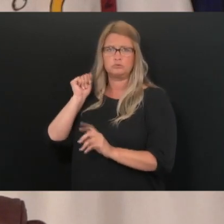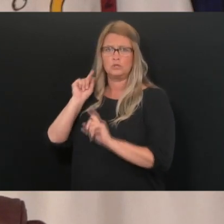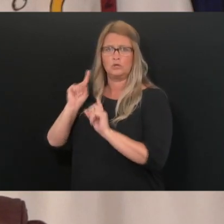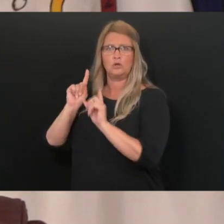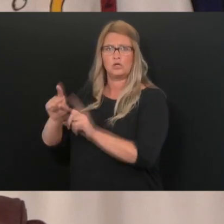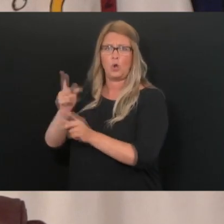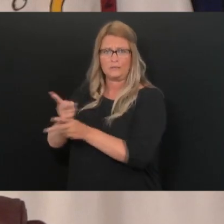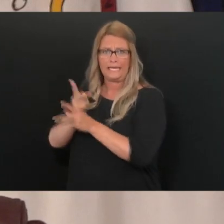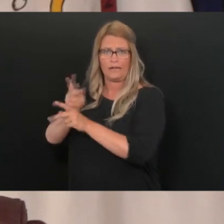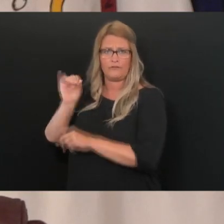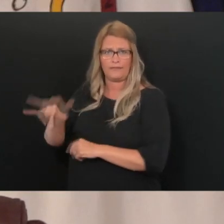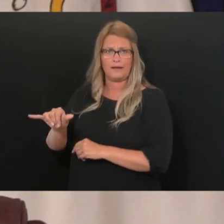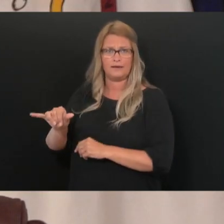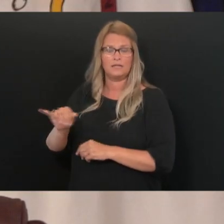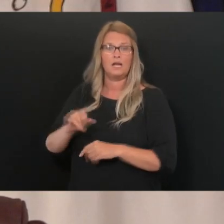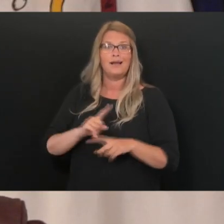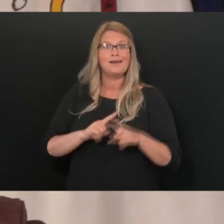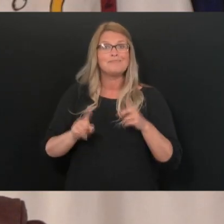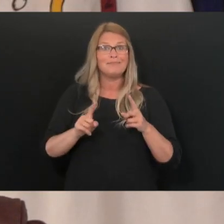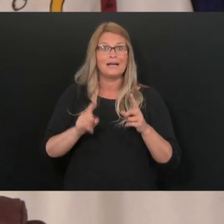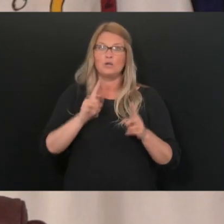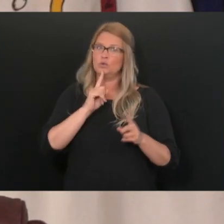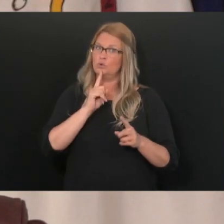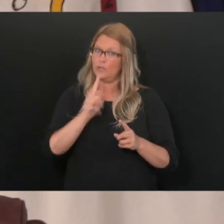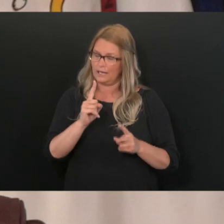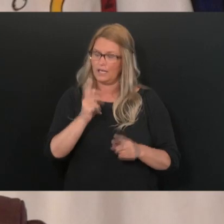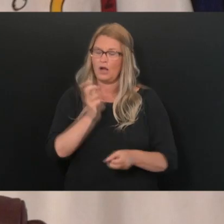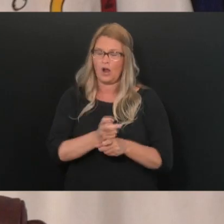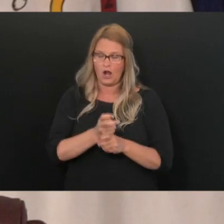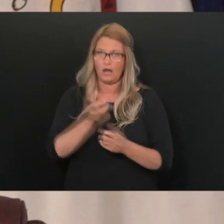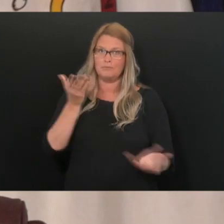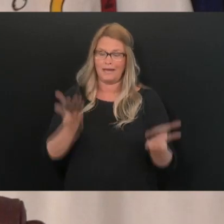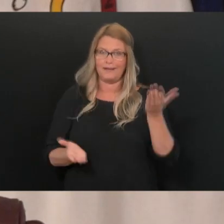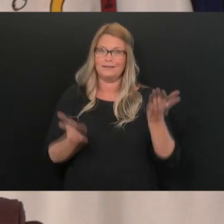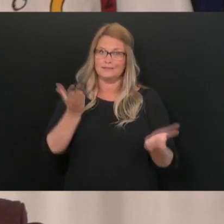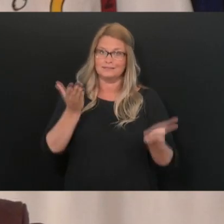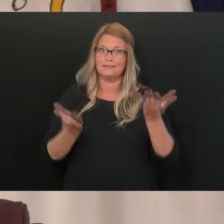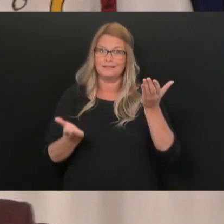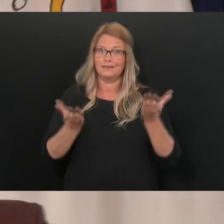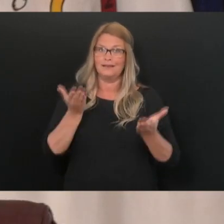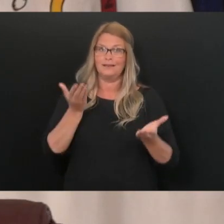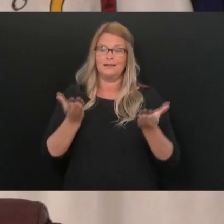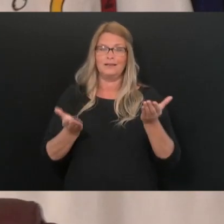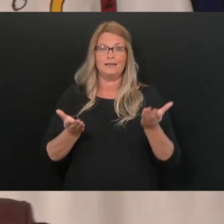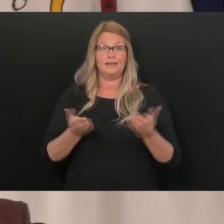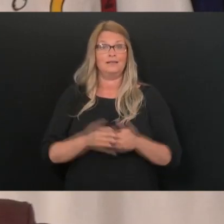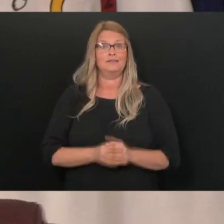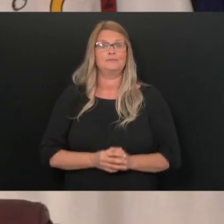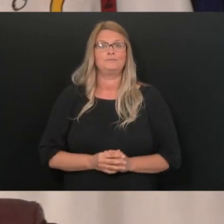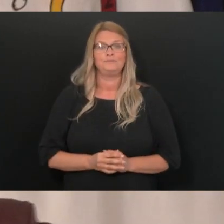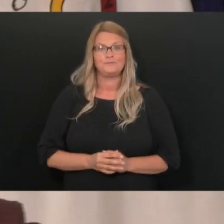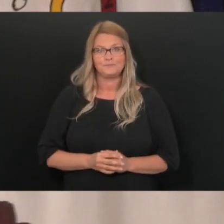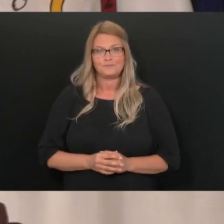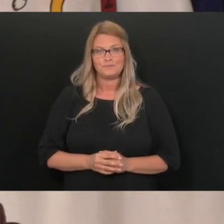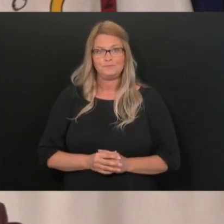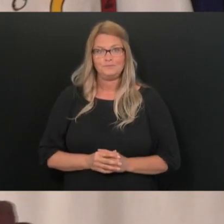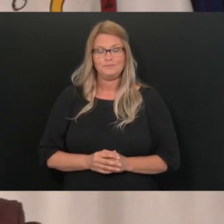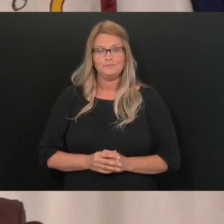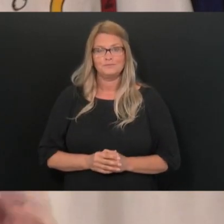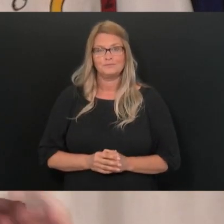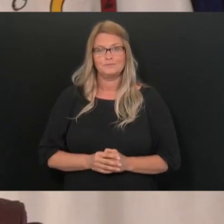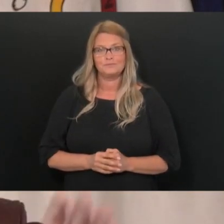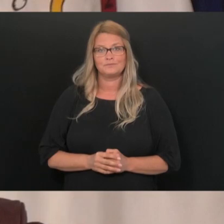day, it's a real balancing act. The easiest thing in the world, the easiest thing on the planet for me would